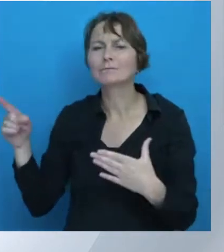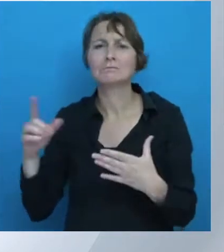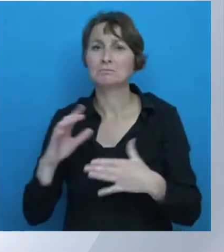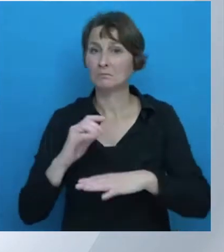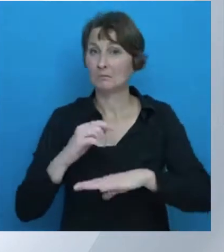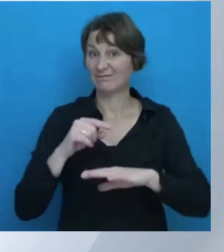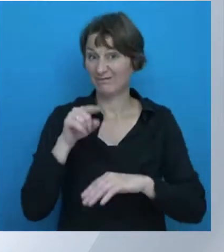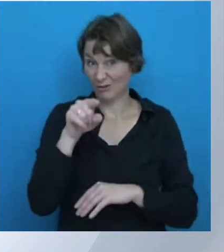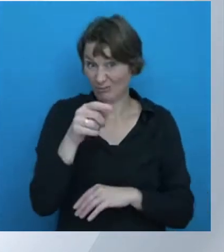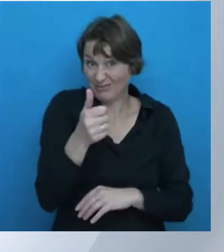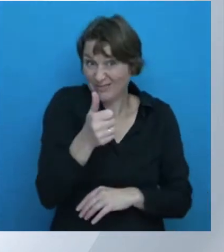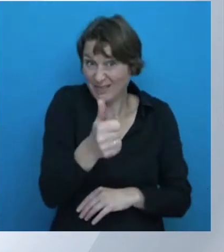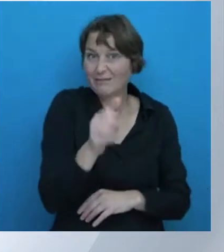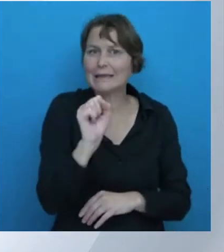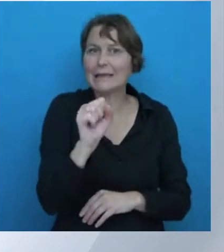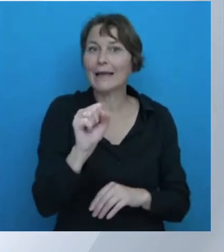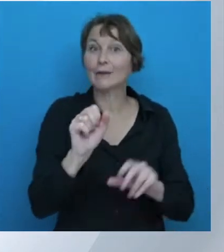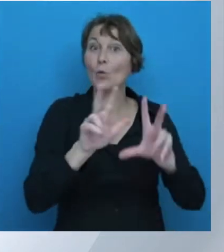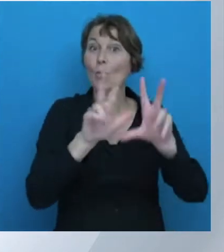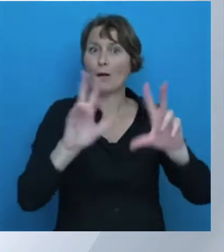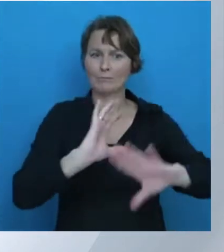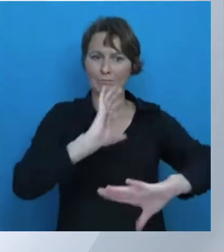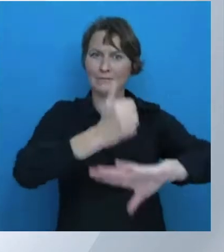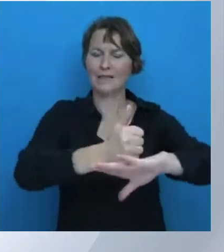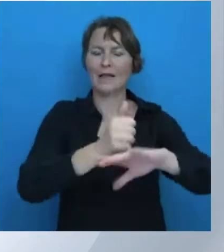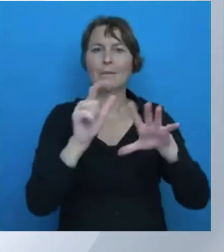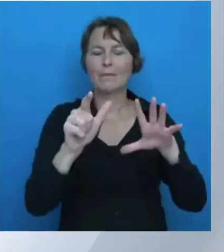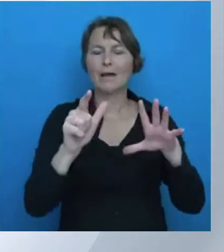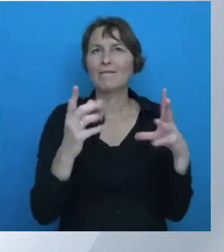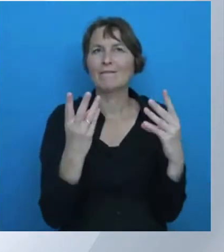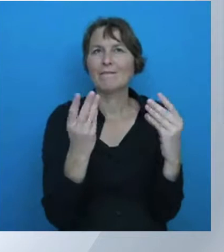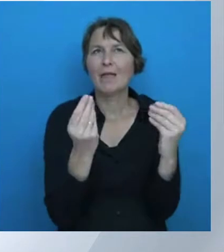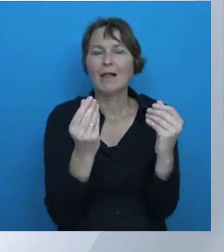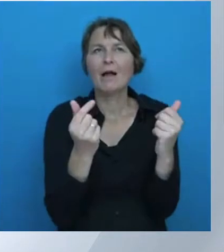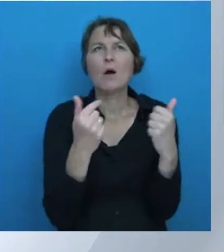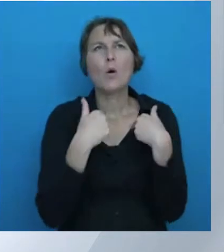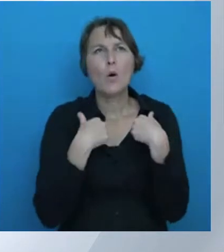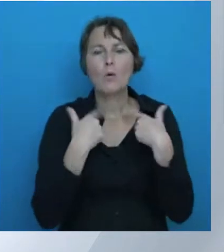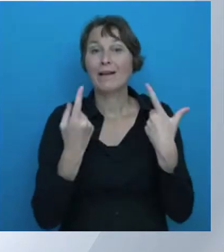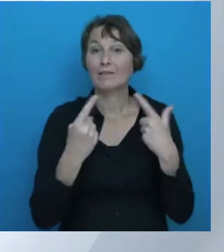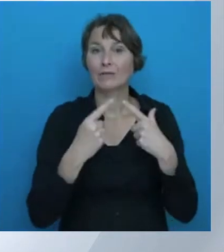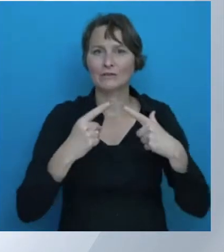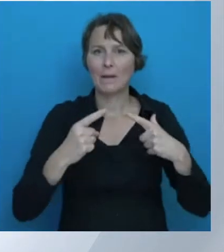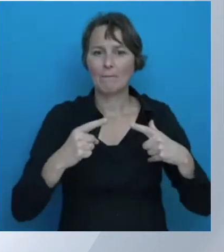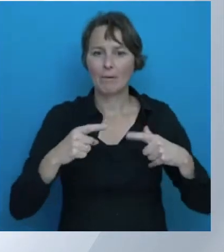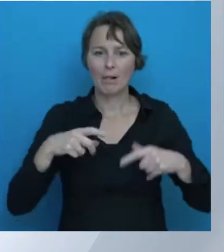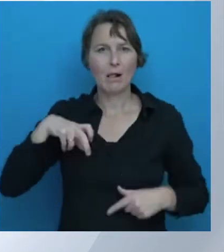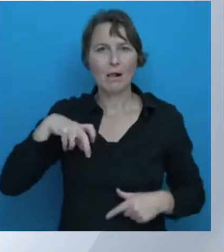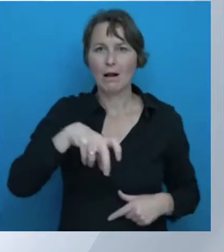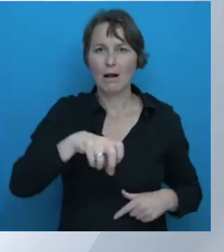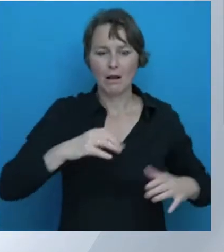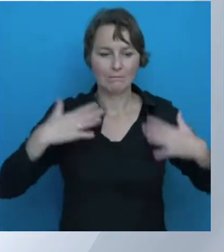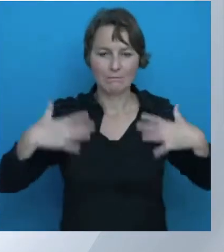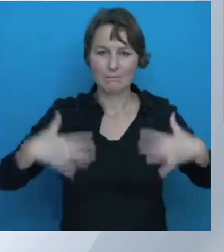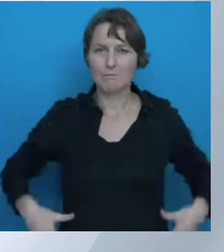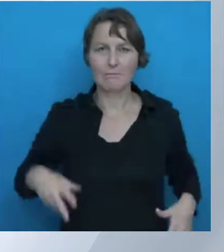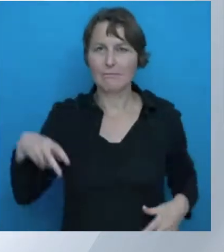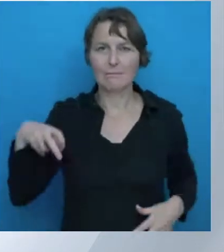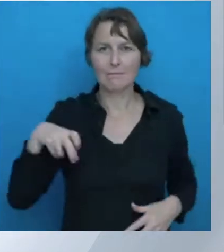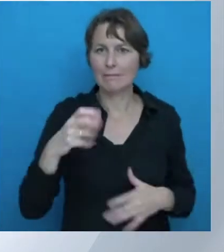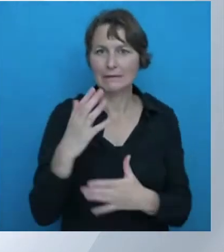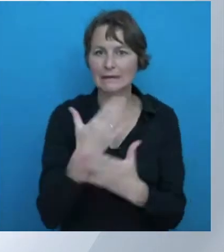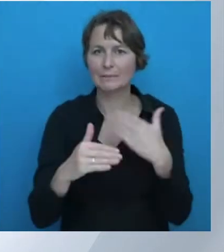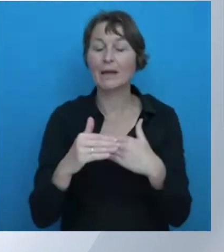up that now you can feel what it feels like to have a motor disability and go to your website and see, is it